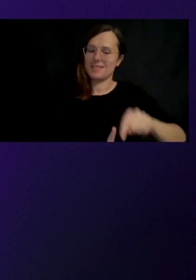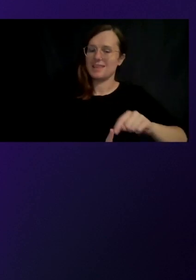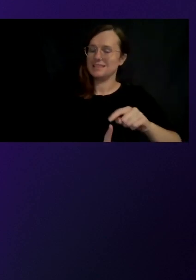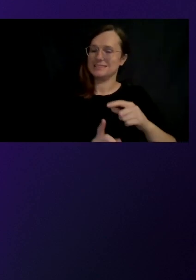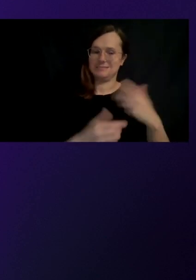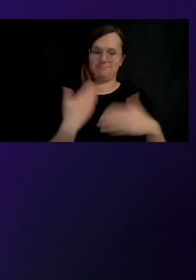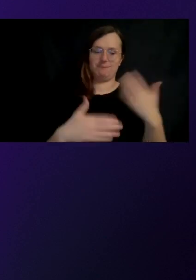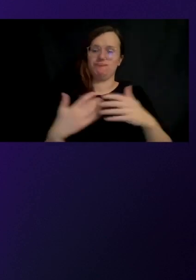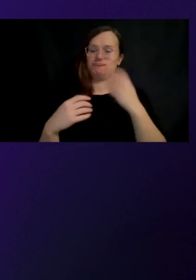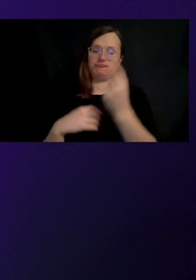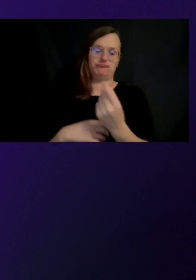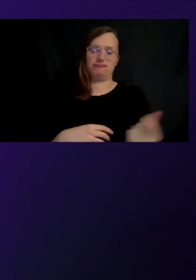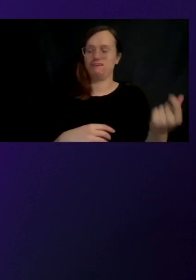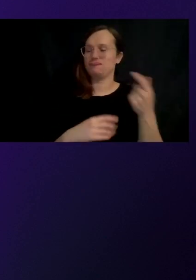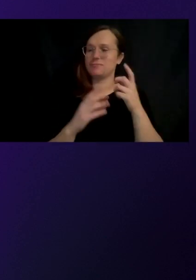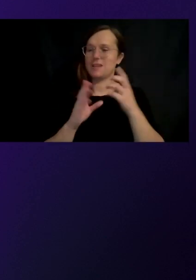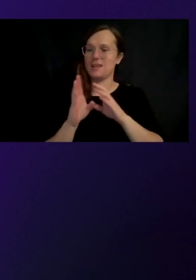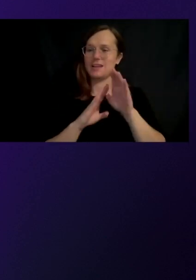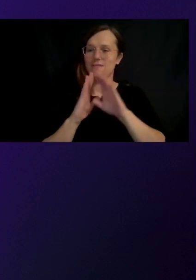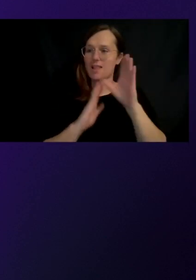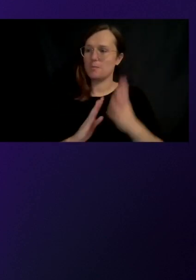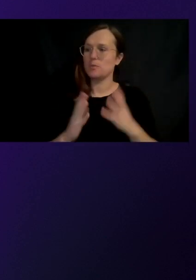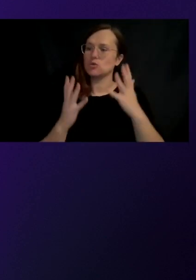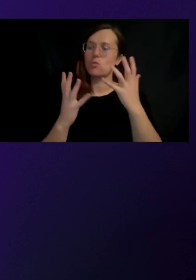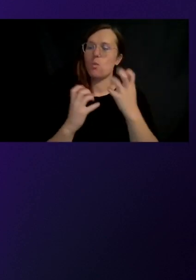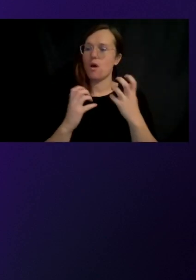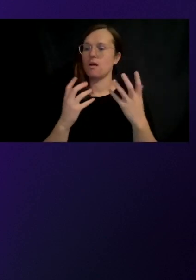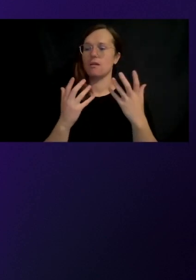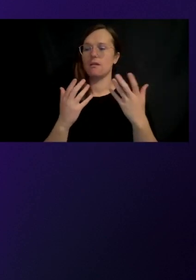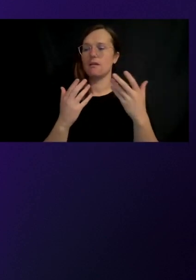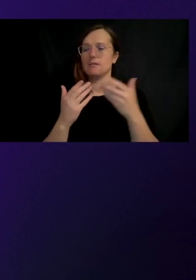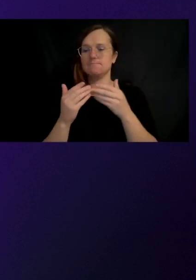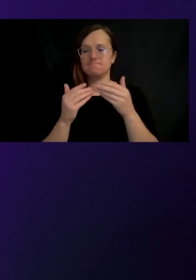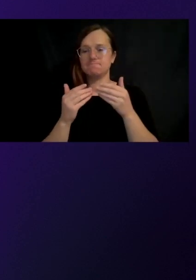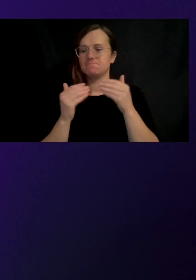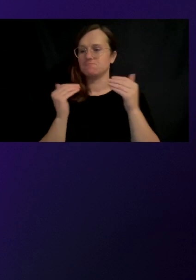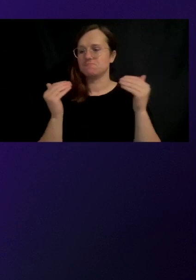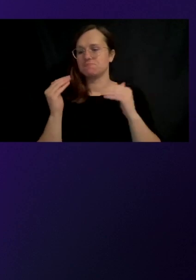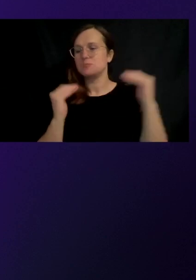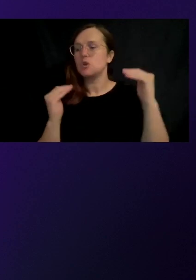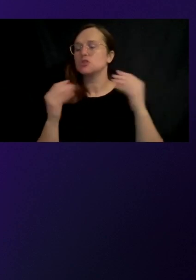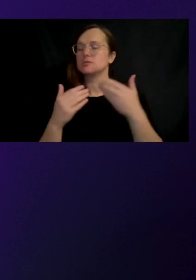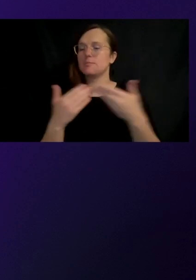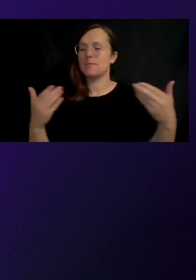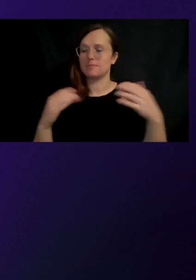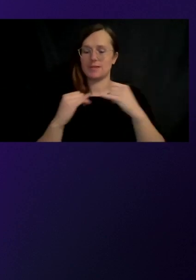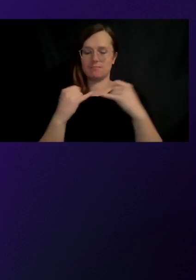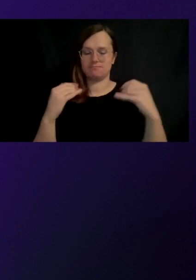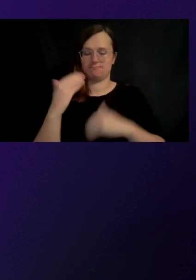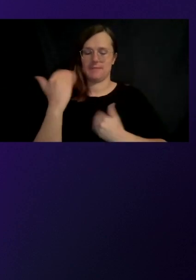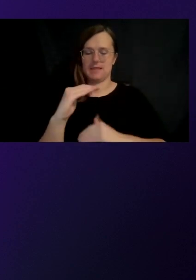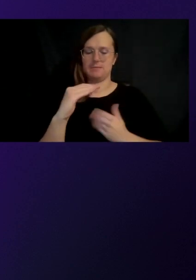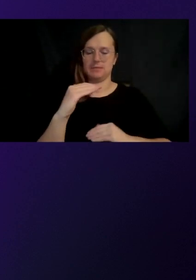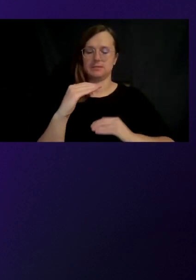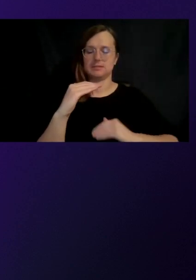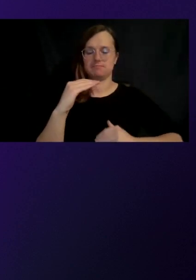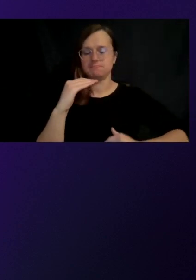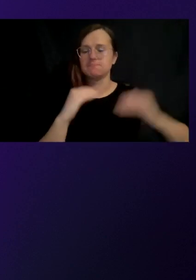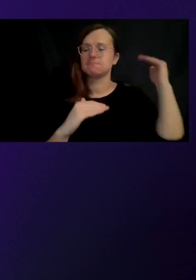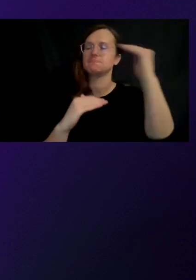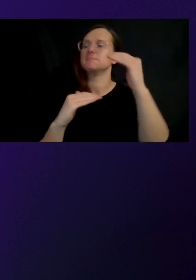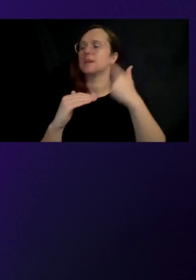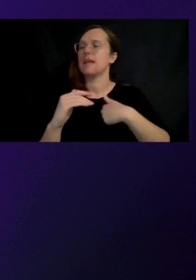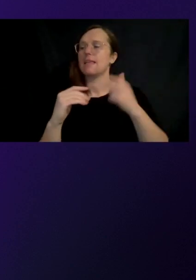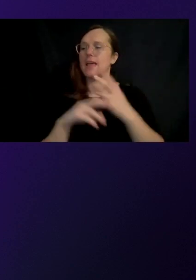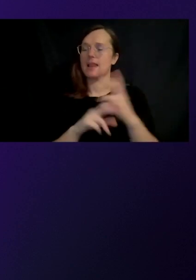developers want to push the boundaries and, say, improve performance or the model expressiveness, that ability to run custom